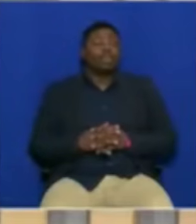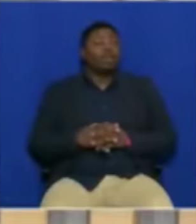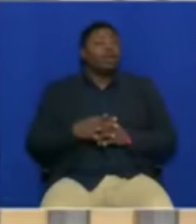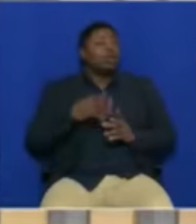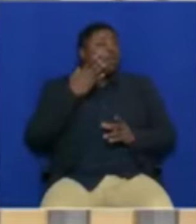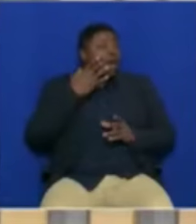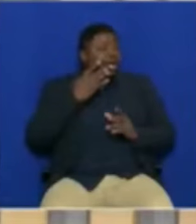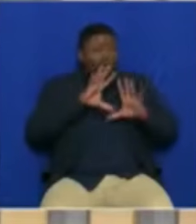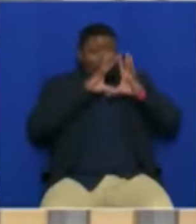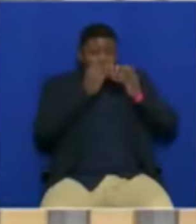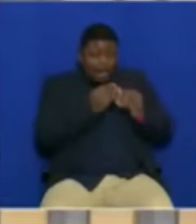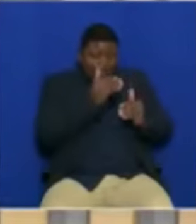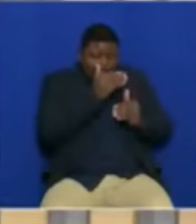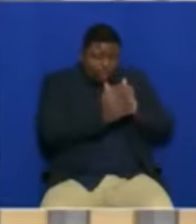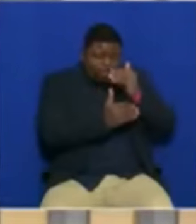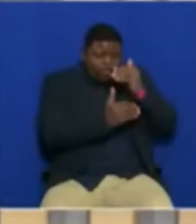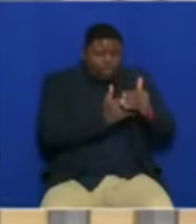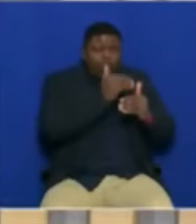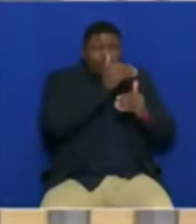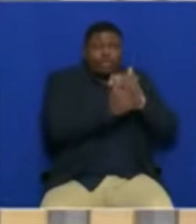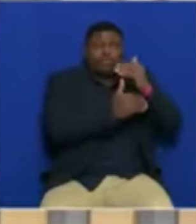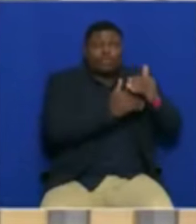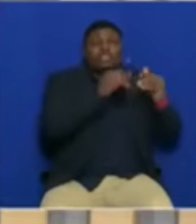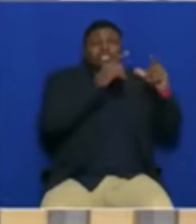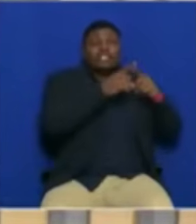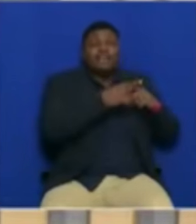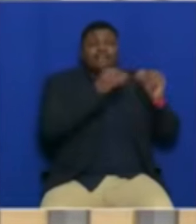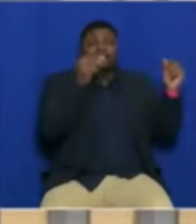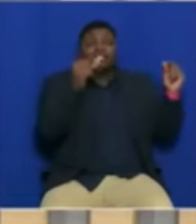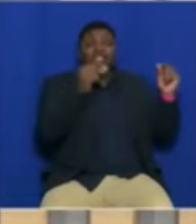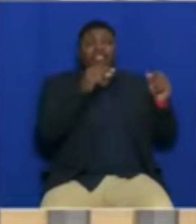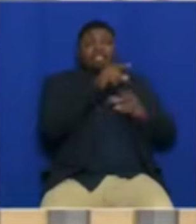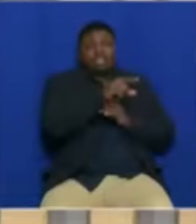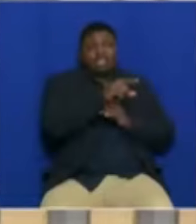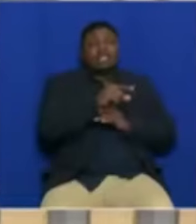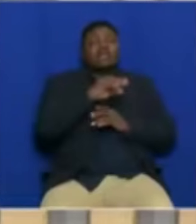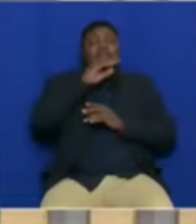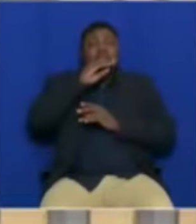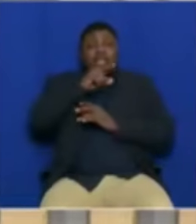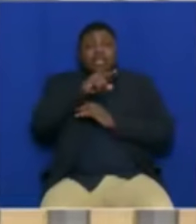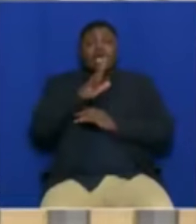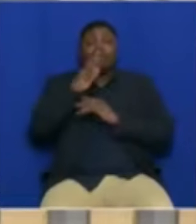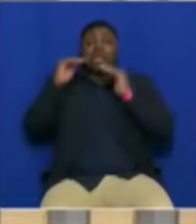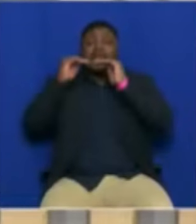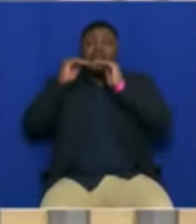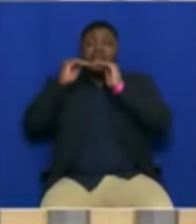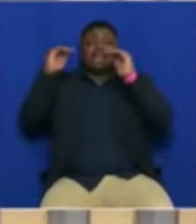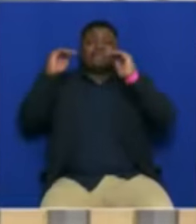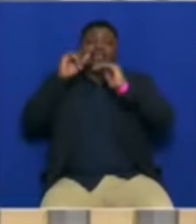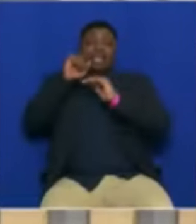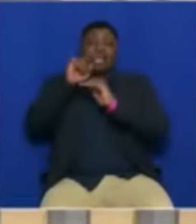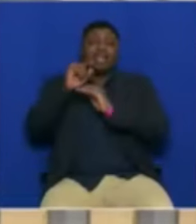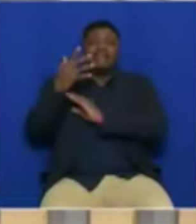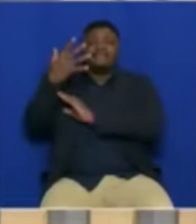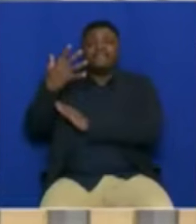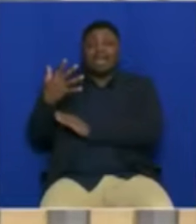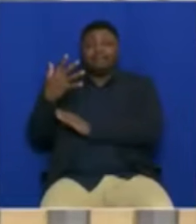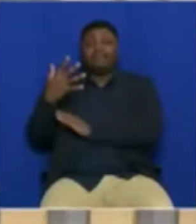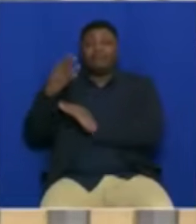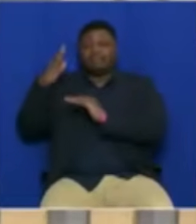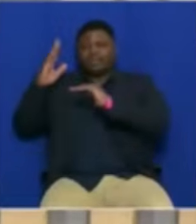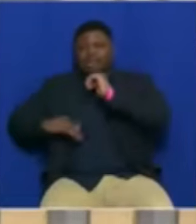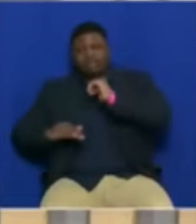of the offense, when it comes to a Schedule 5 offense or more serious, we prepare bail affidavits. We got the